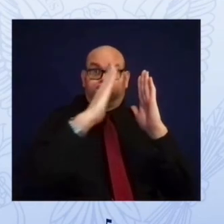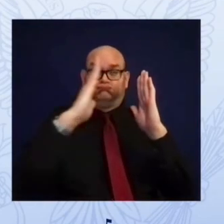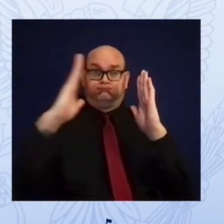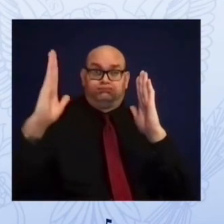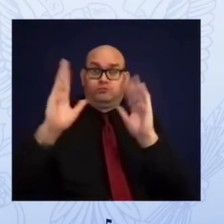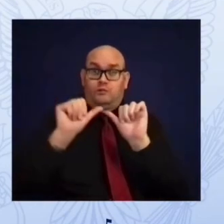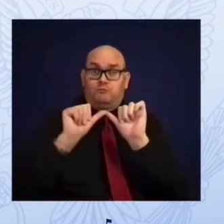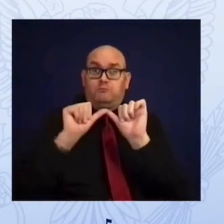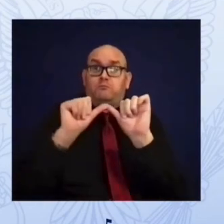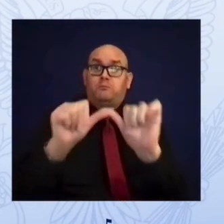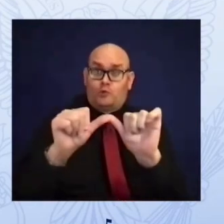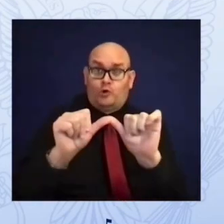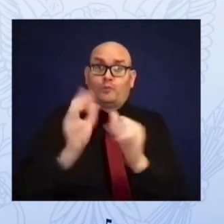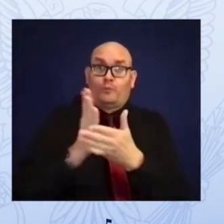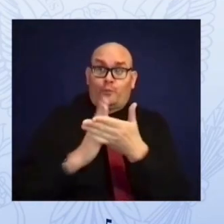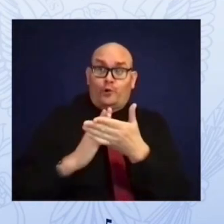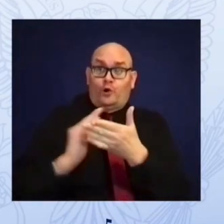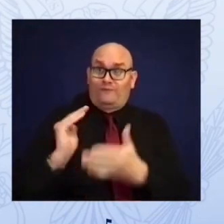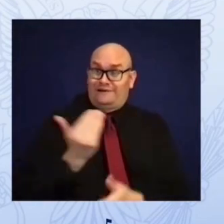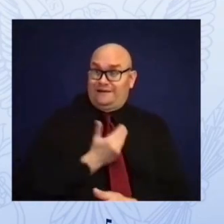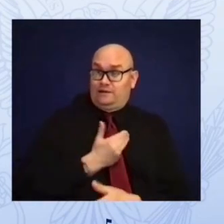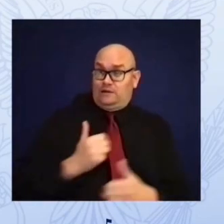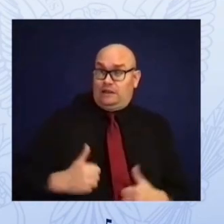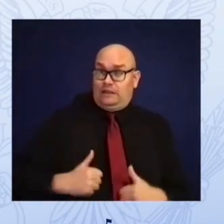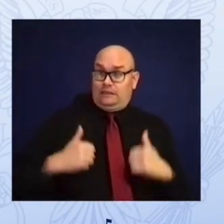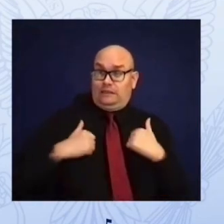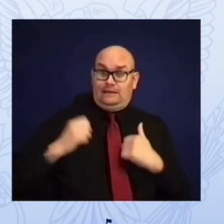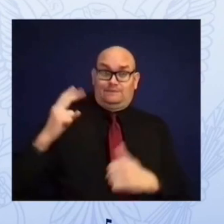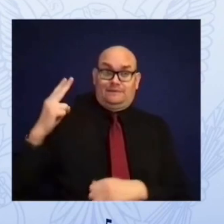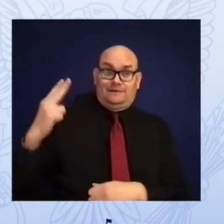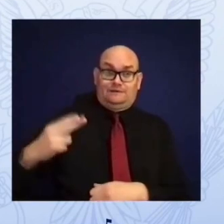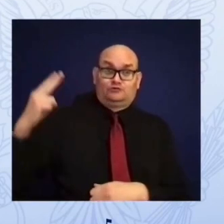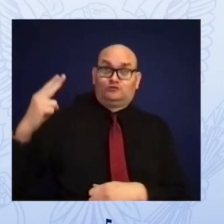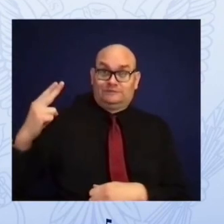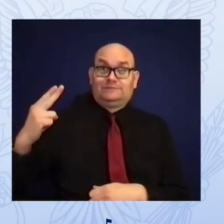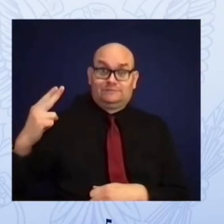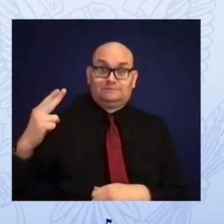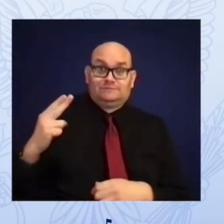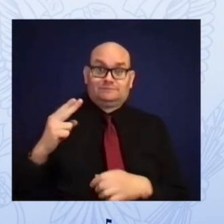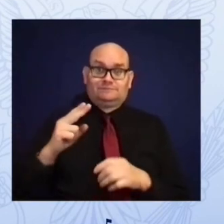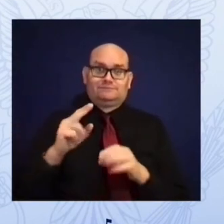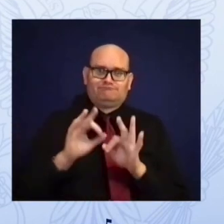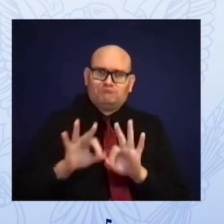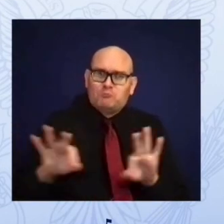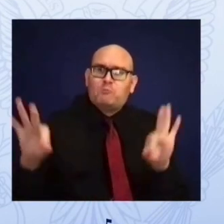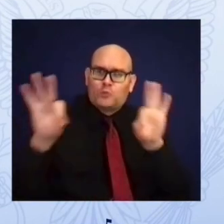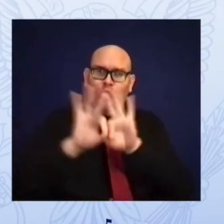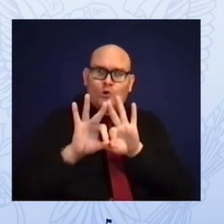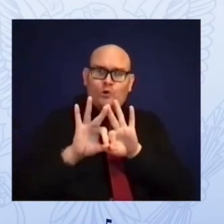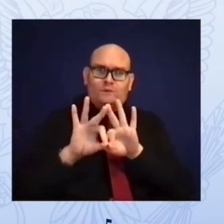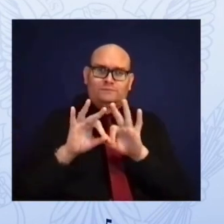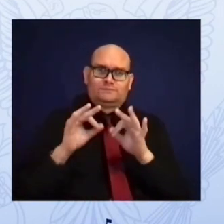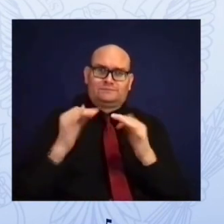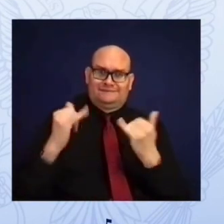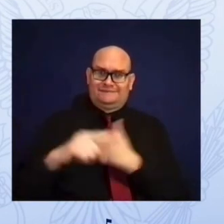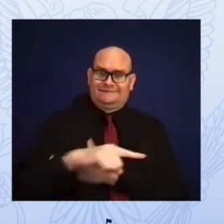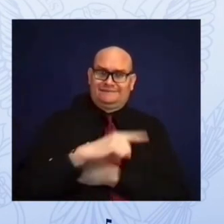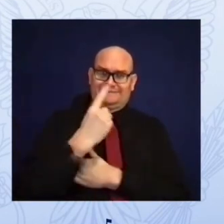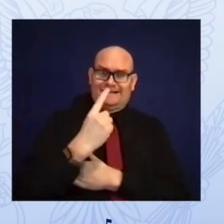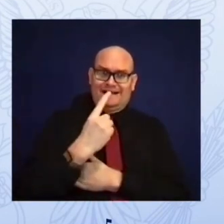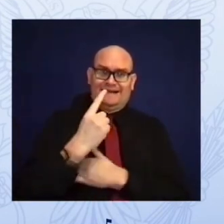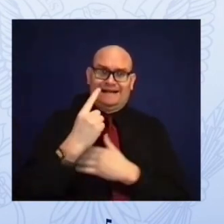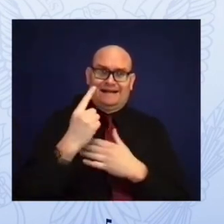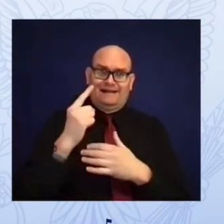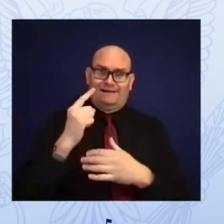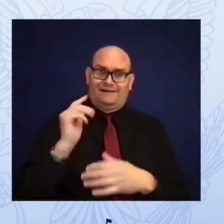work matters. It changes lives. Because of you, a student has